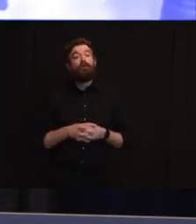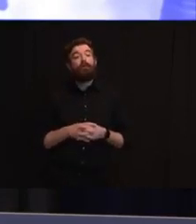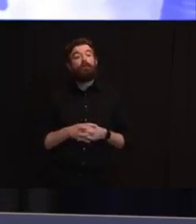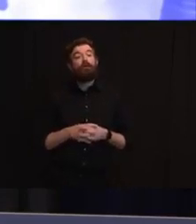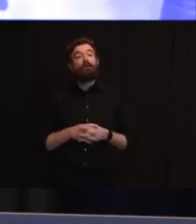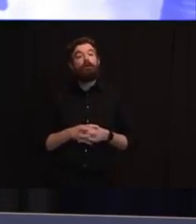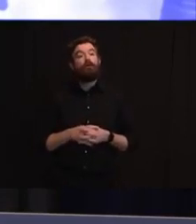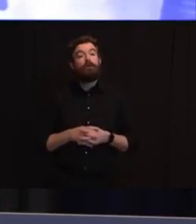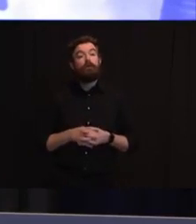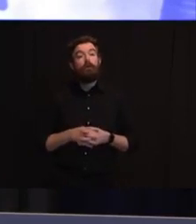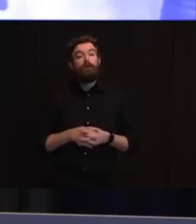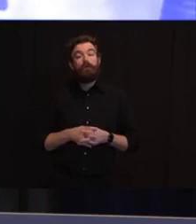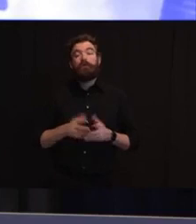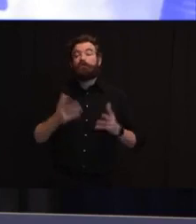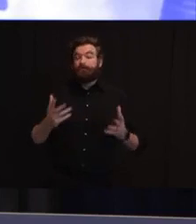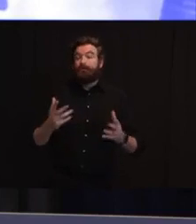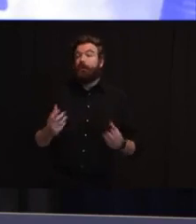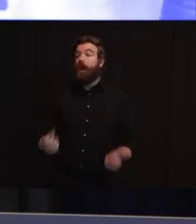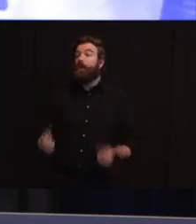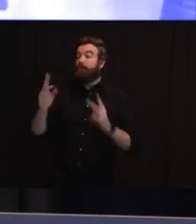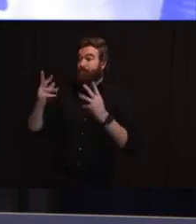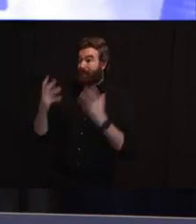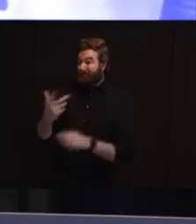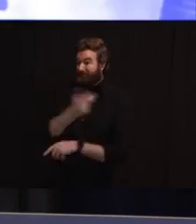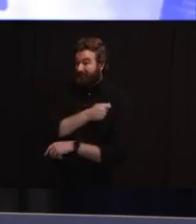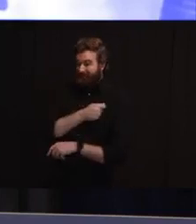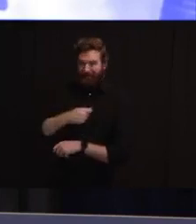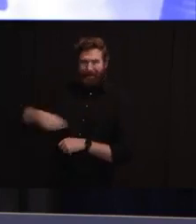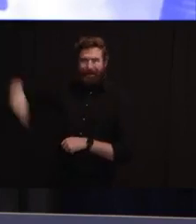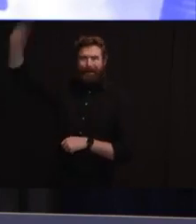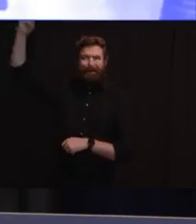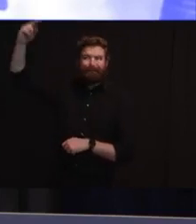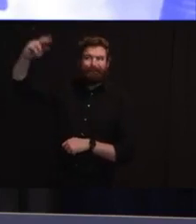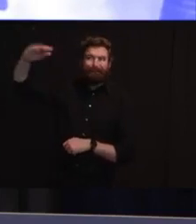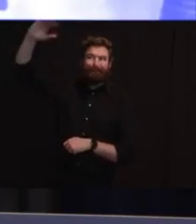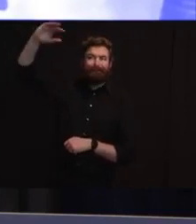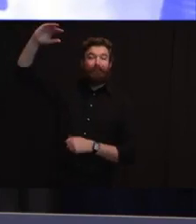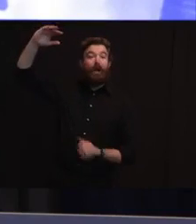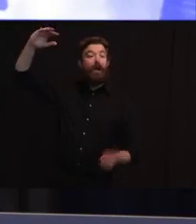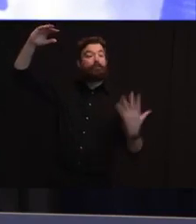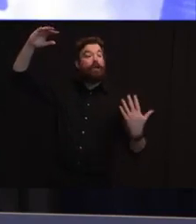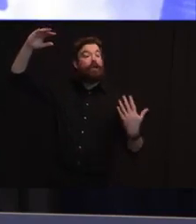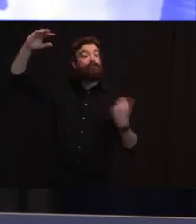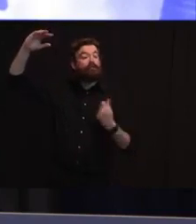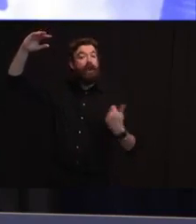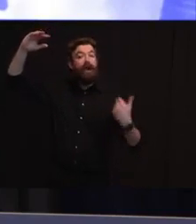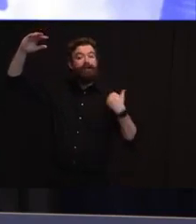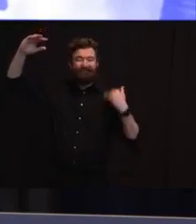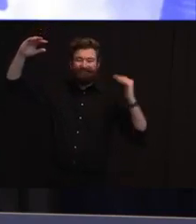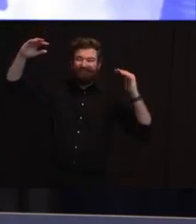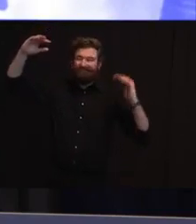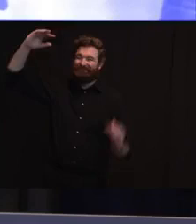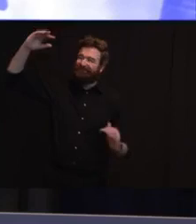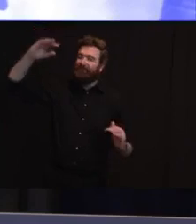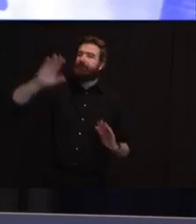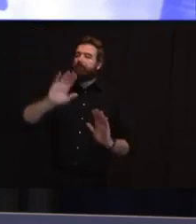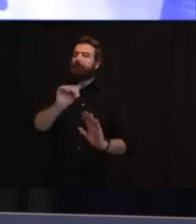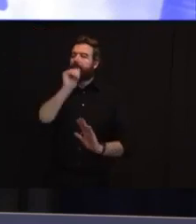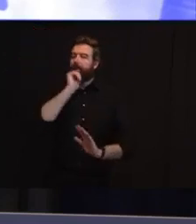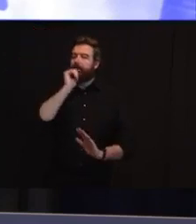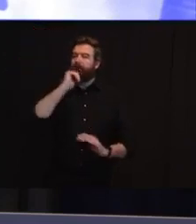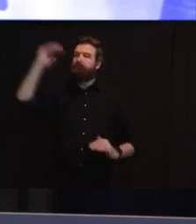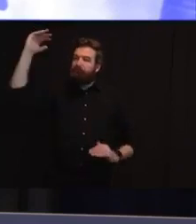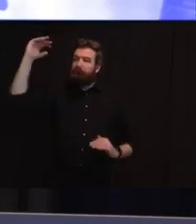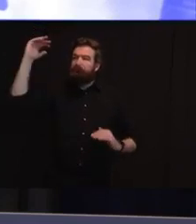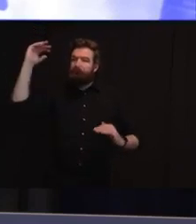to vaccinate as many eligible people as possible with the available doses that we have. Moving on to